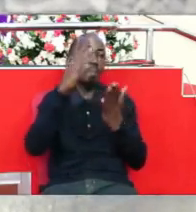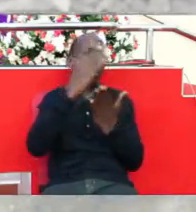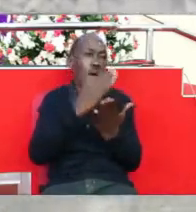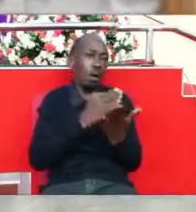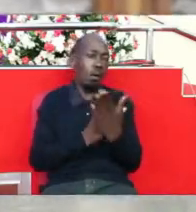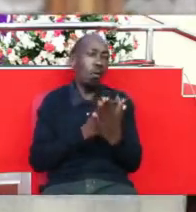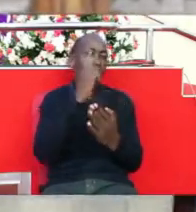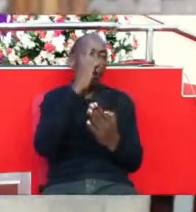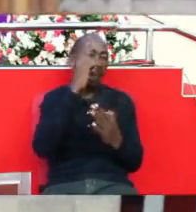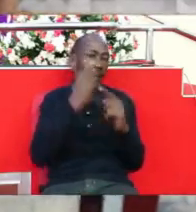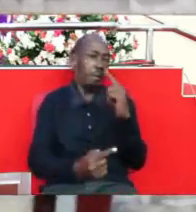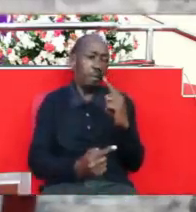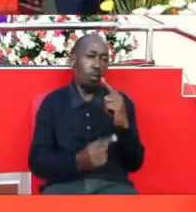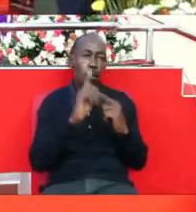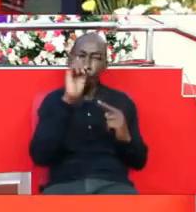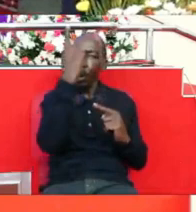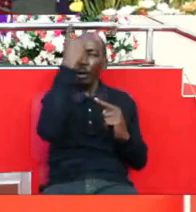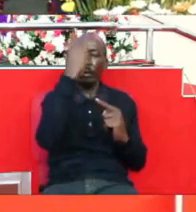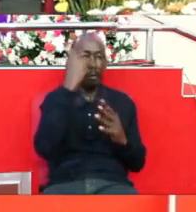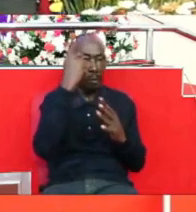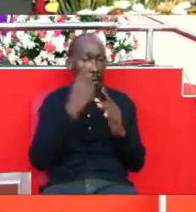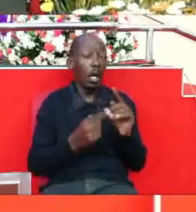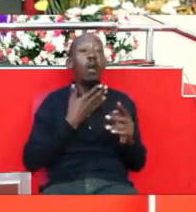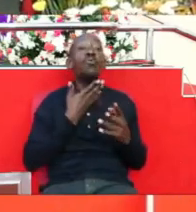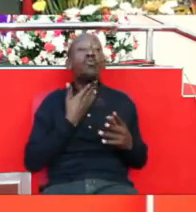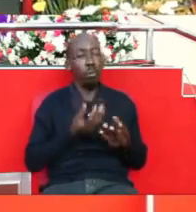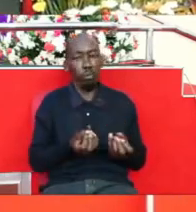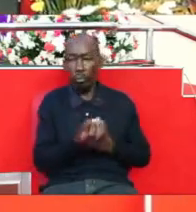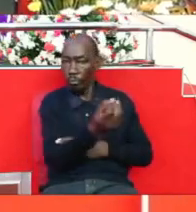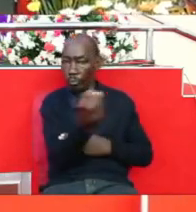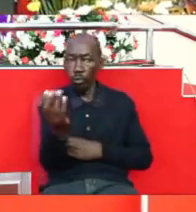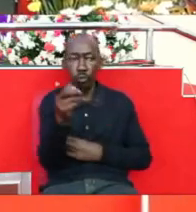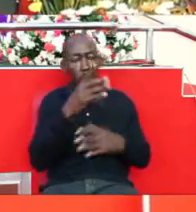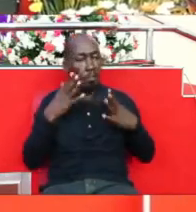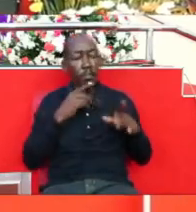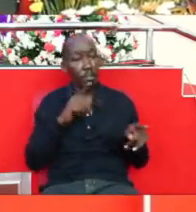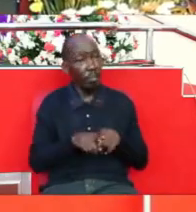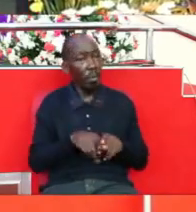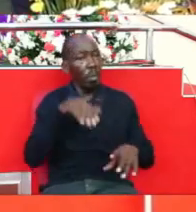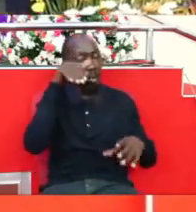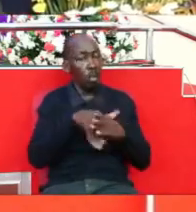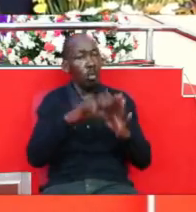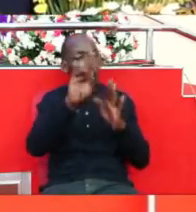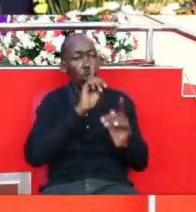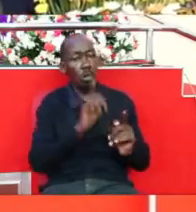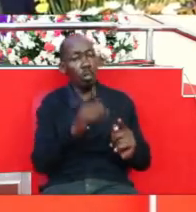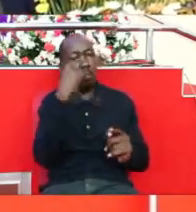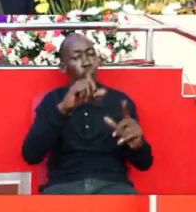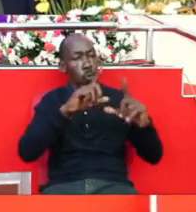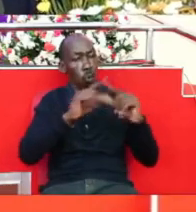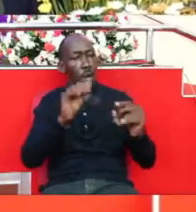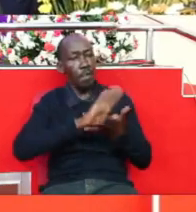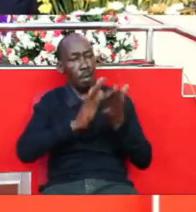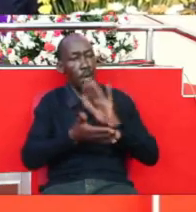alikuwa analisoma Biblia mara moja kwa mwaka. I want to challenge you brethren. Nataka kutia changamoto du. That in order for the word of God to become